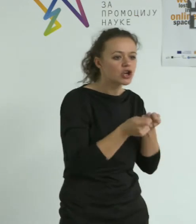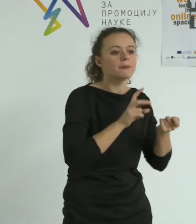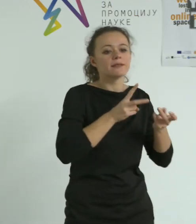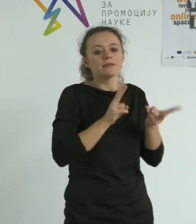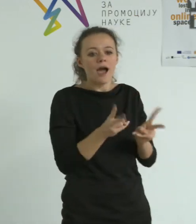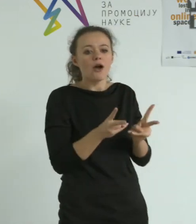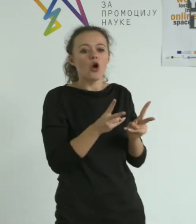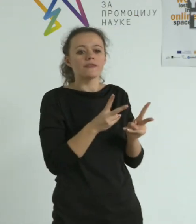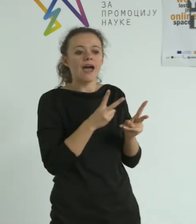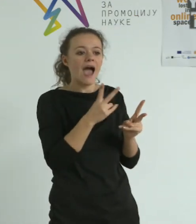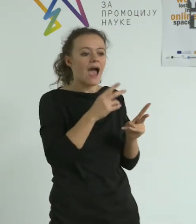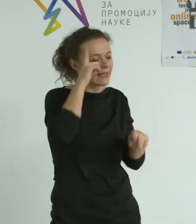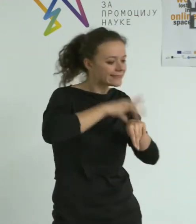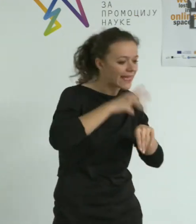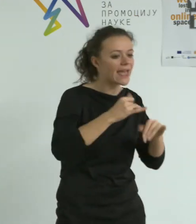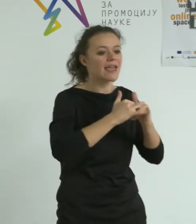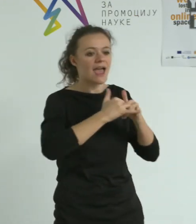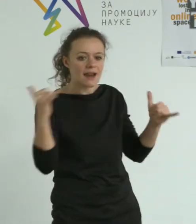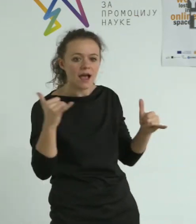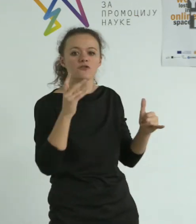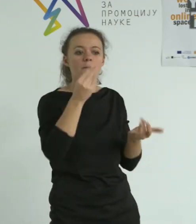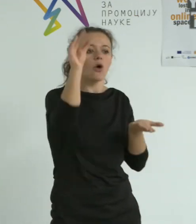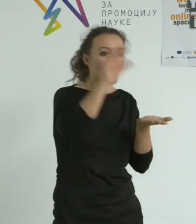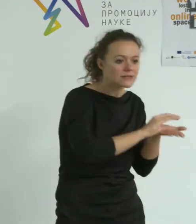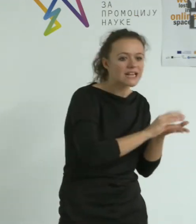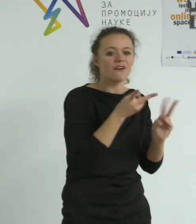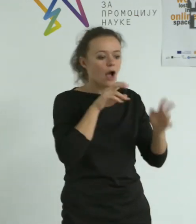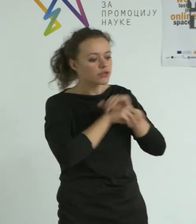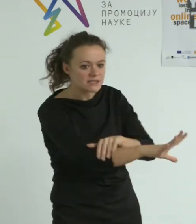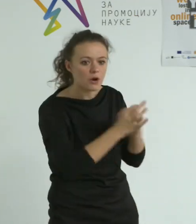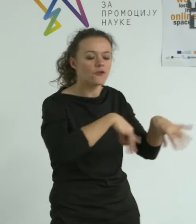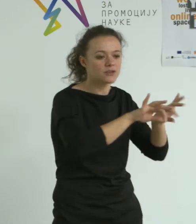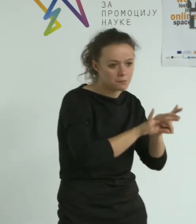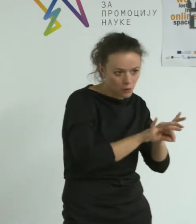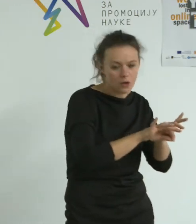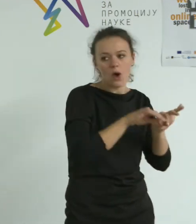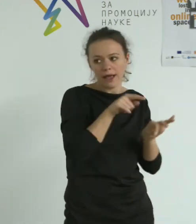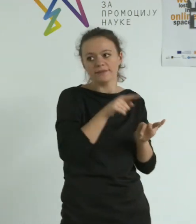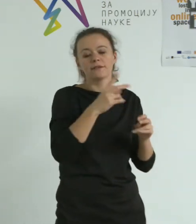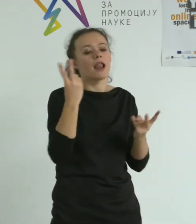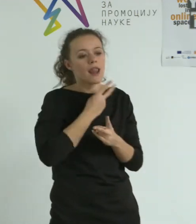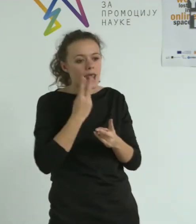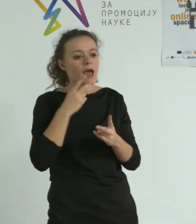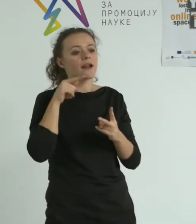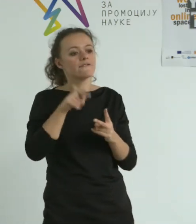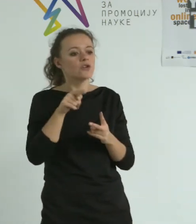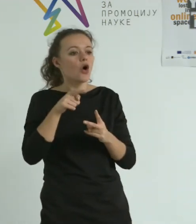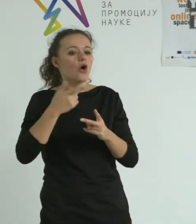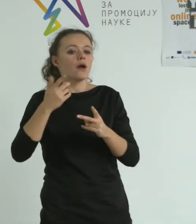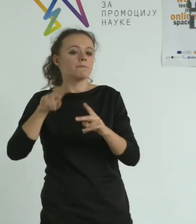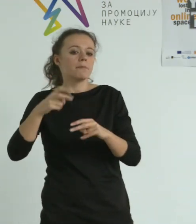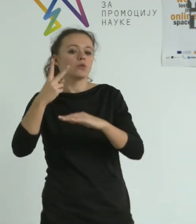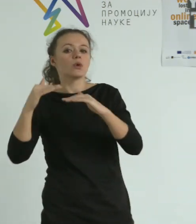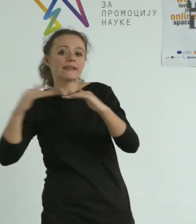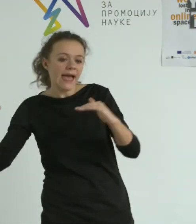to develop it in a plan and start implementing. But on very basic level, of course, some theory about project management, who